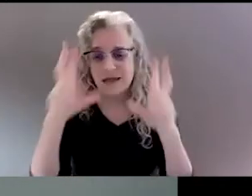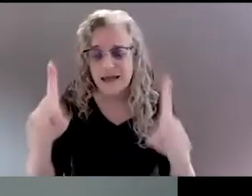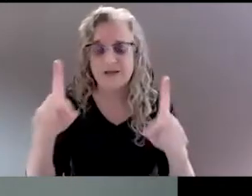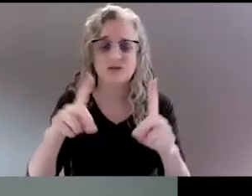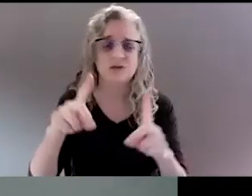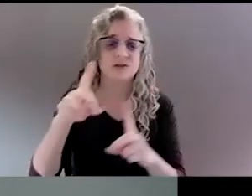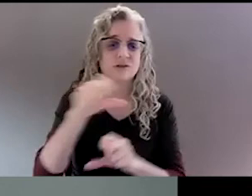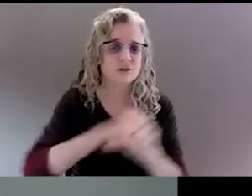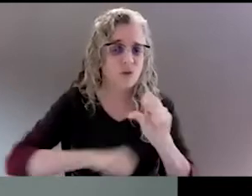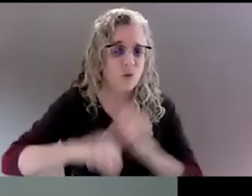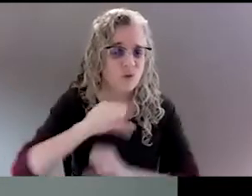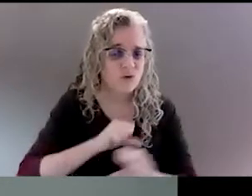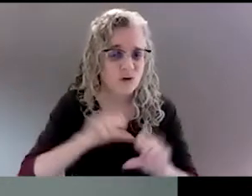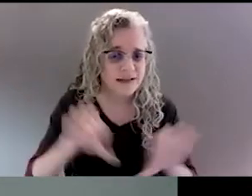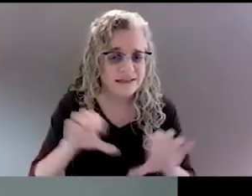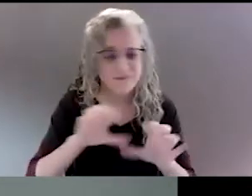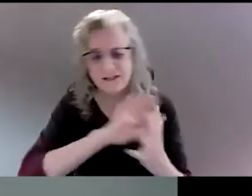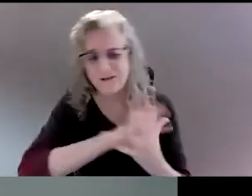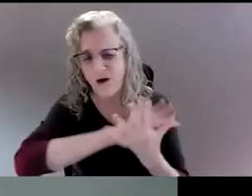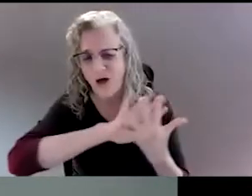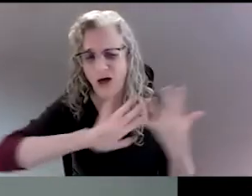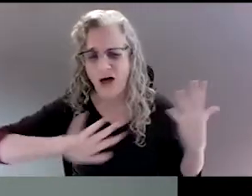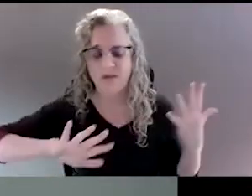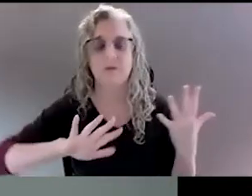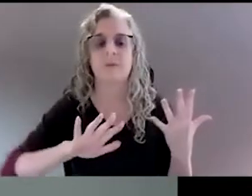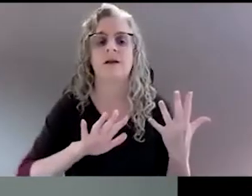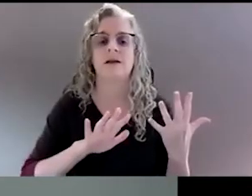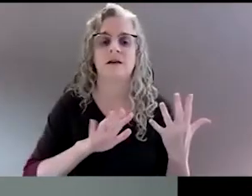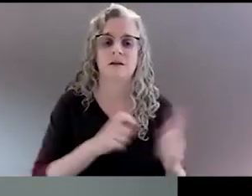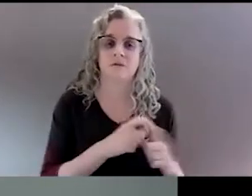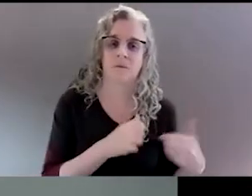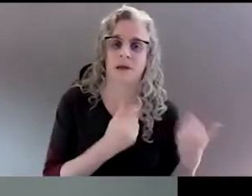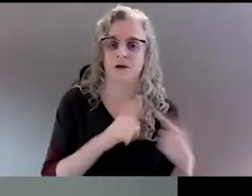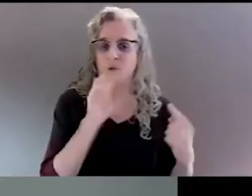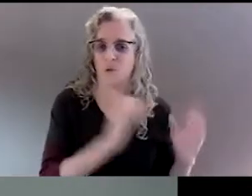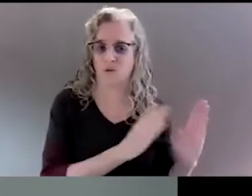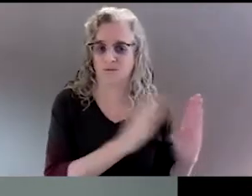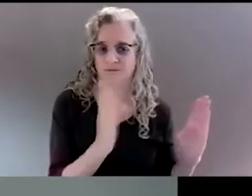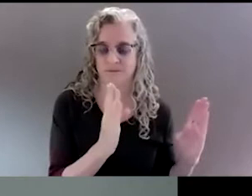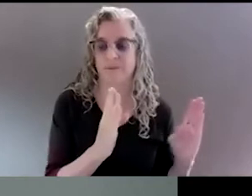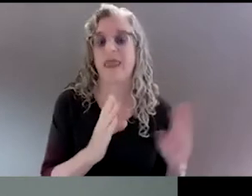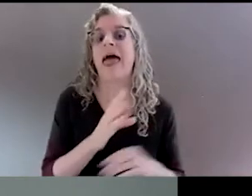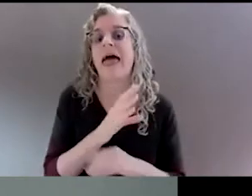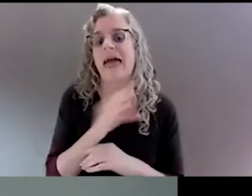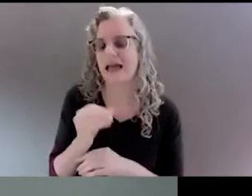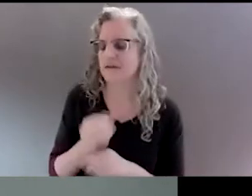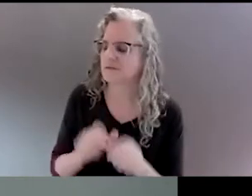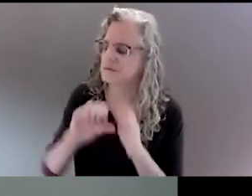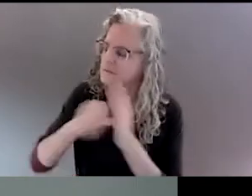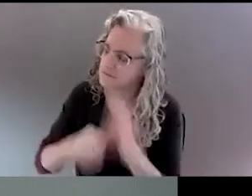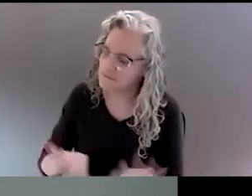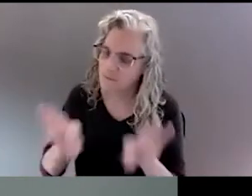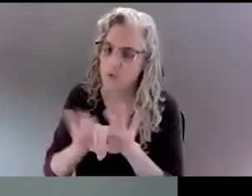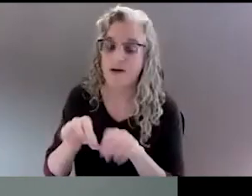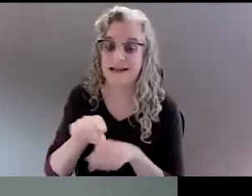And then, most important, is to have them help you figure it out. I think everybody gets sick